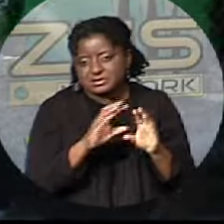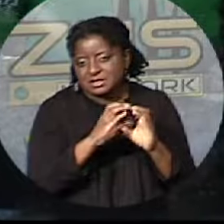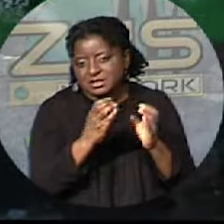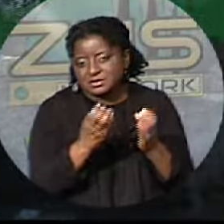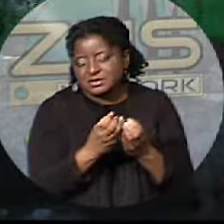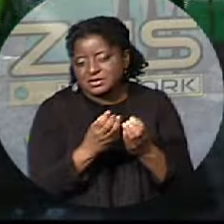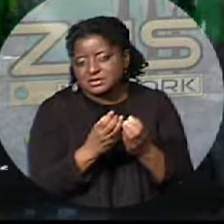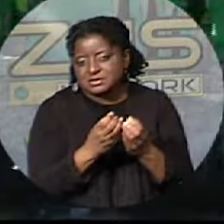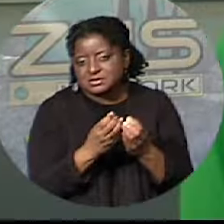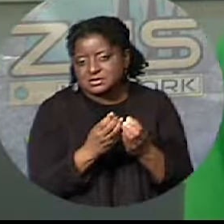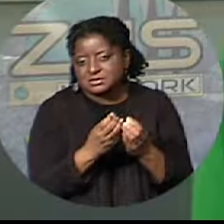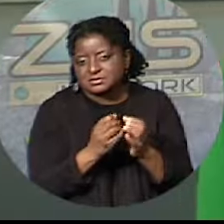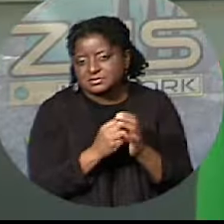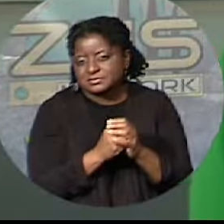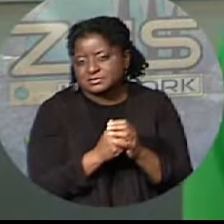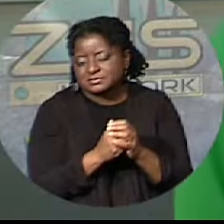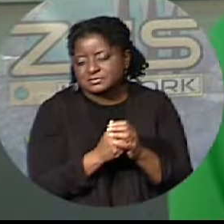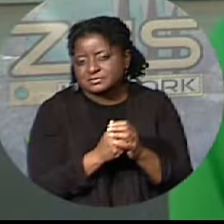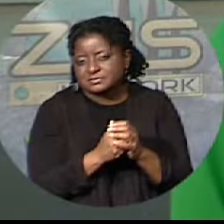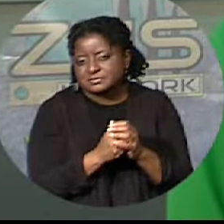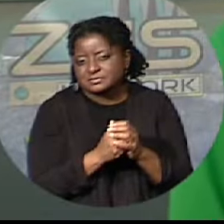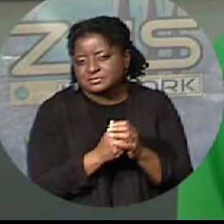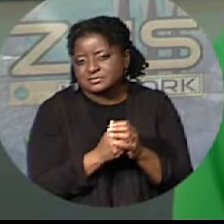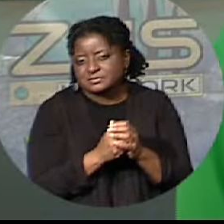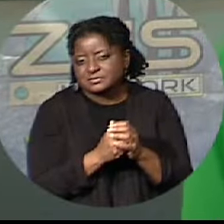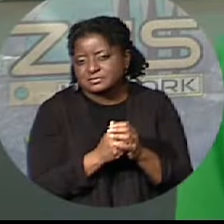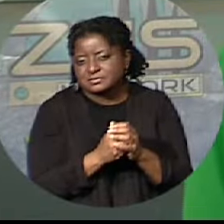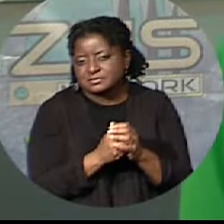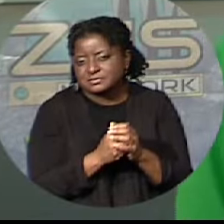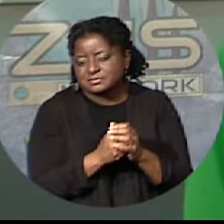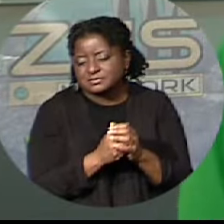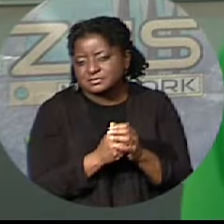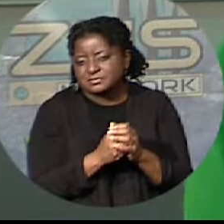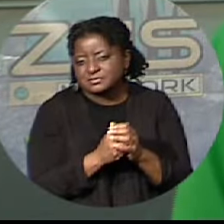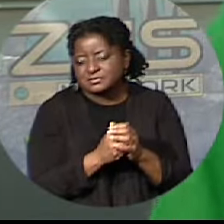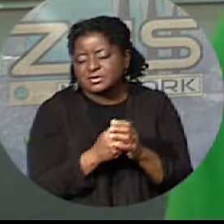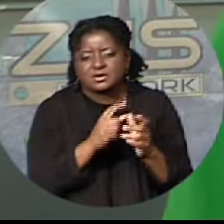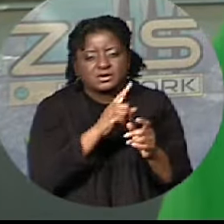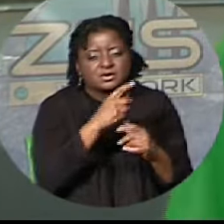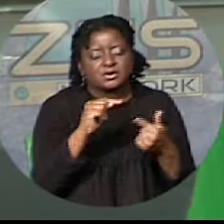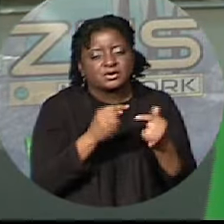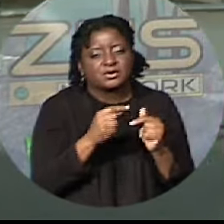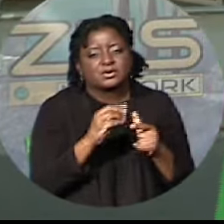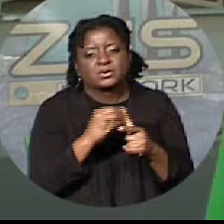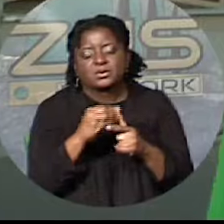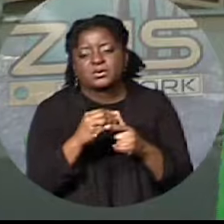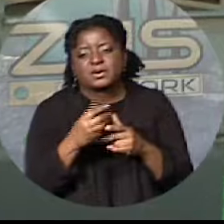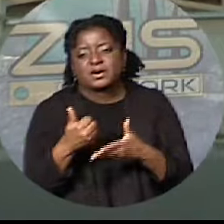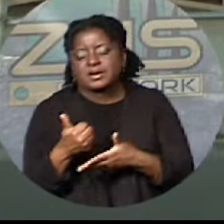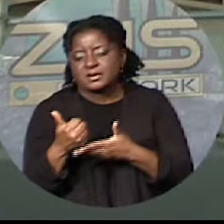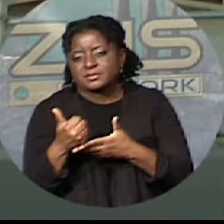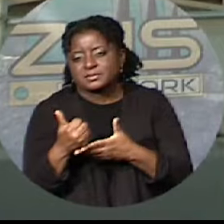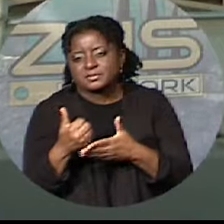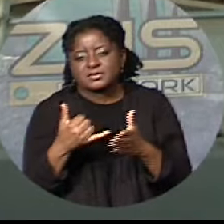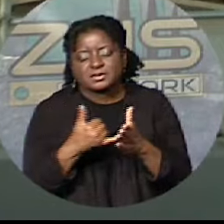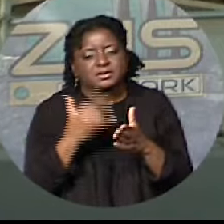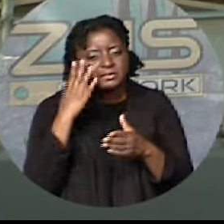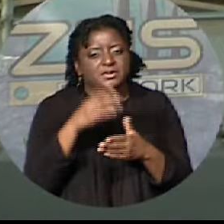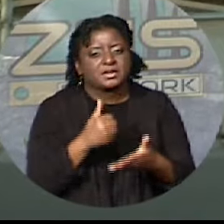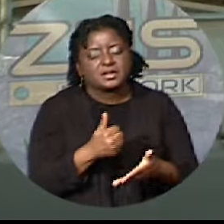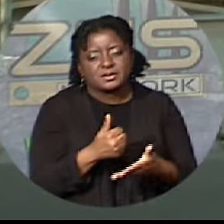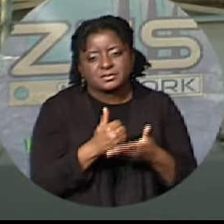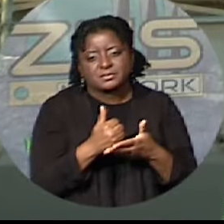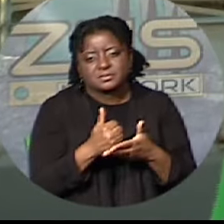hurt or help QC, you think? In the long run, I think it's going to help us. It's going to help all the schools because in the Bantam